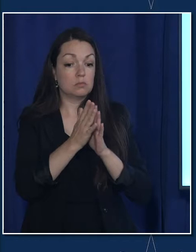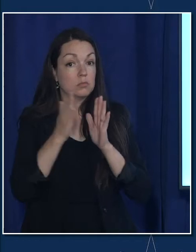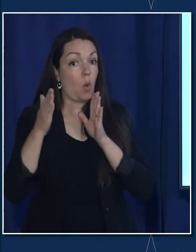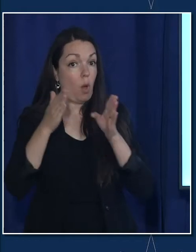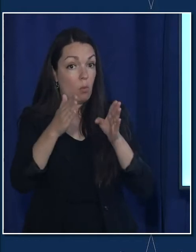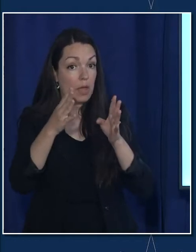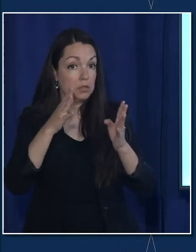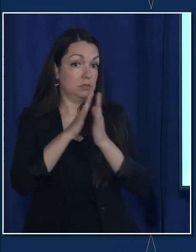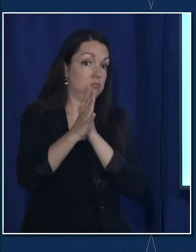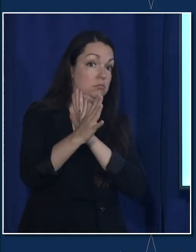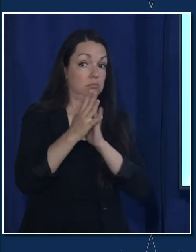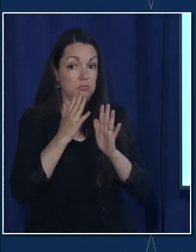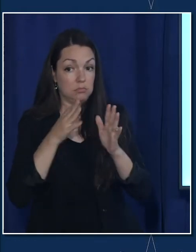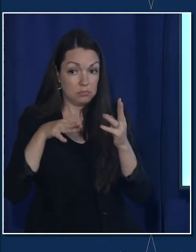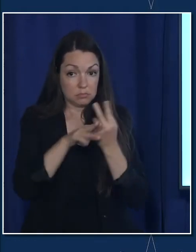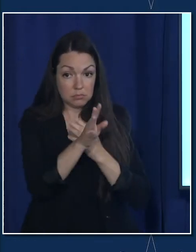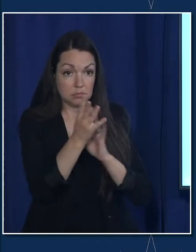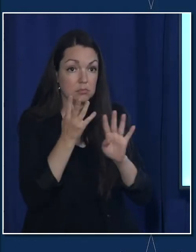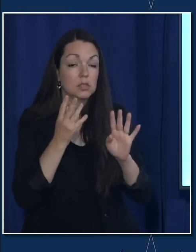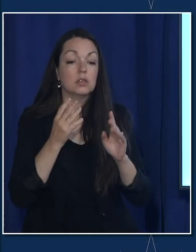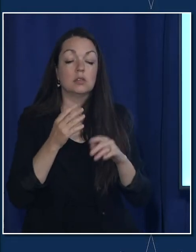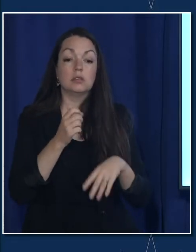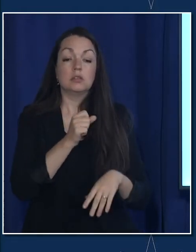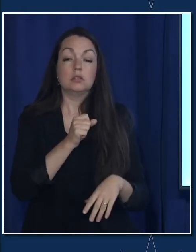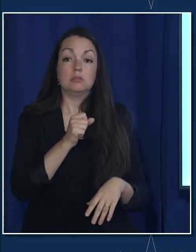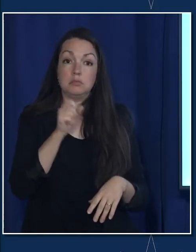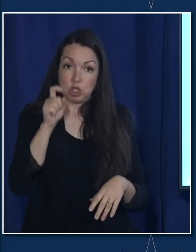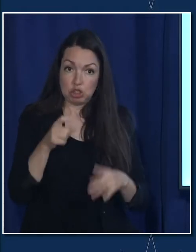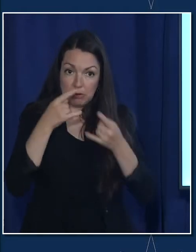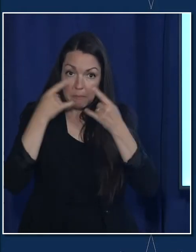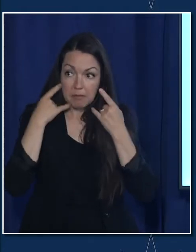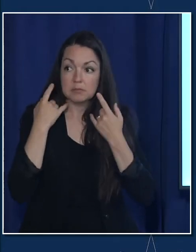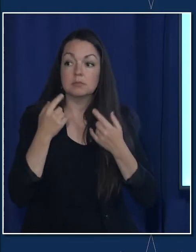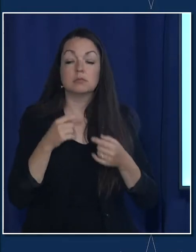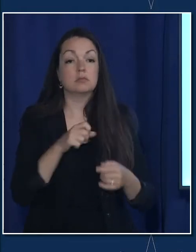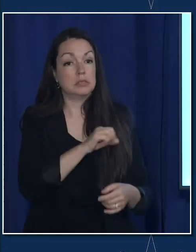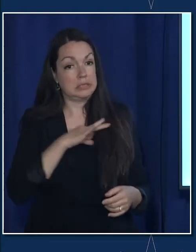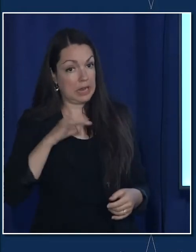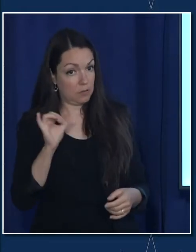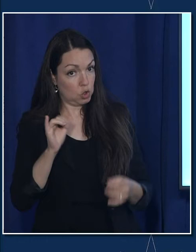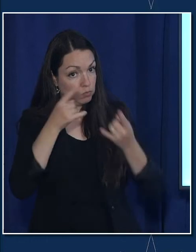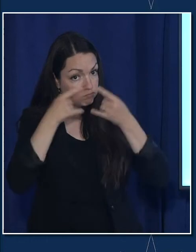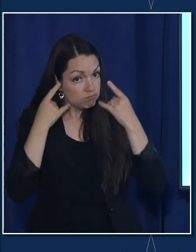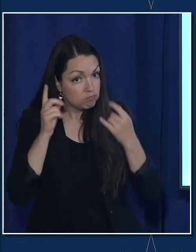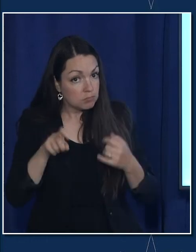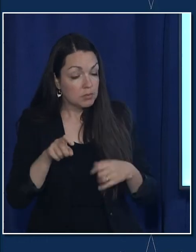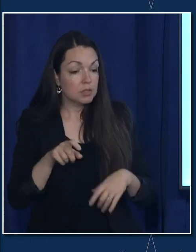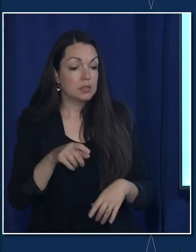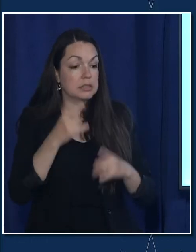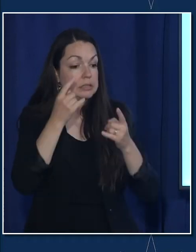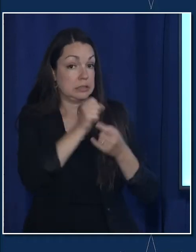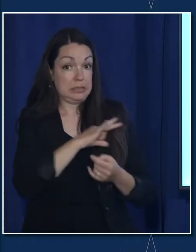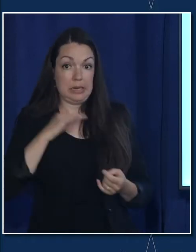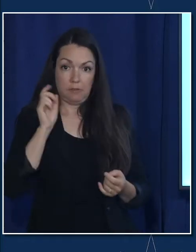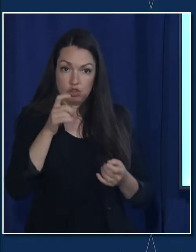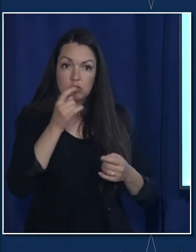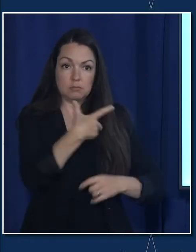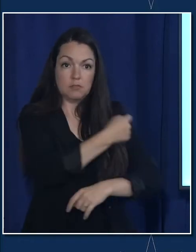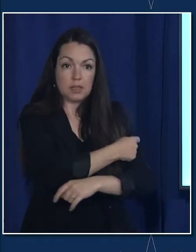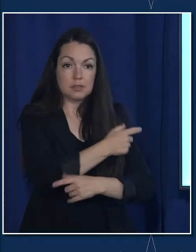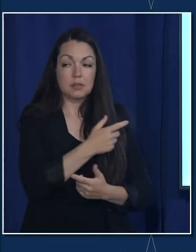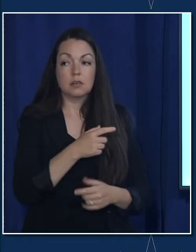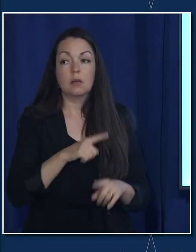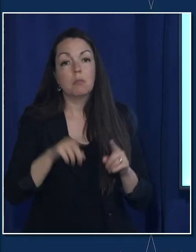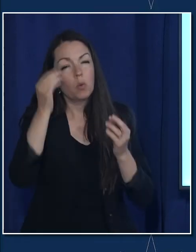masks on, as should the staff. Obviously, staff need to get vaccinated. But where we think about risk for COVID transmission, it